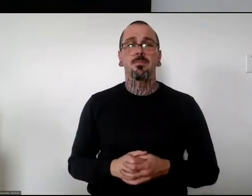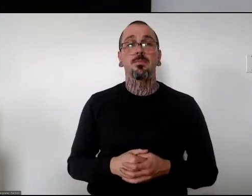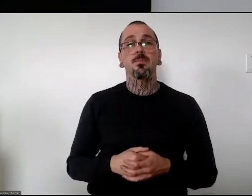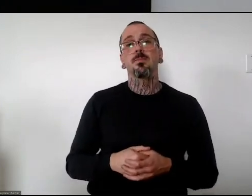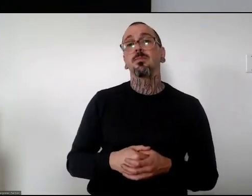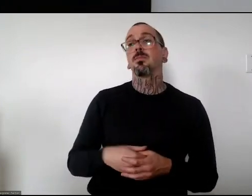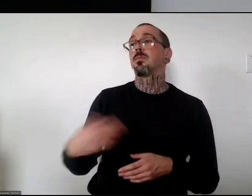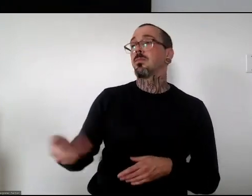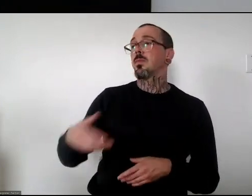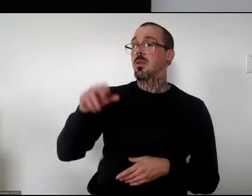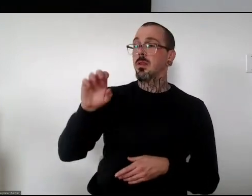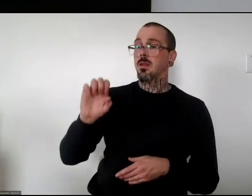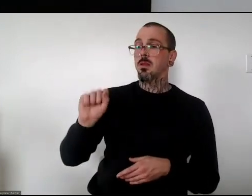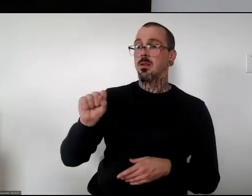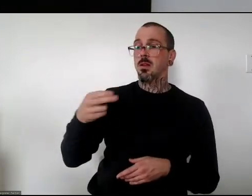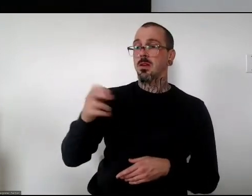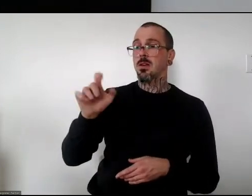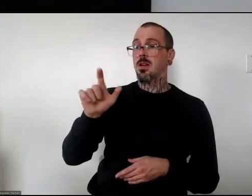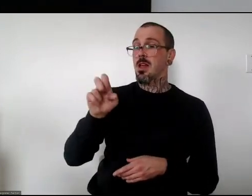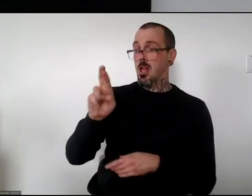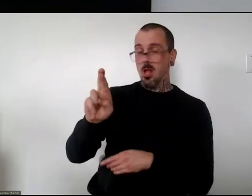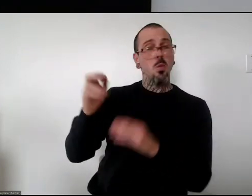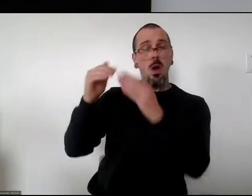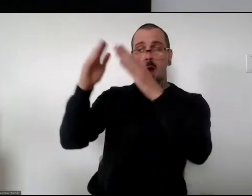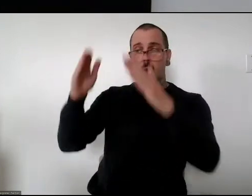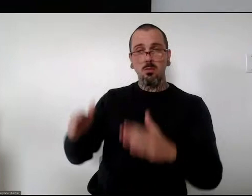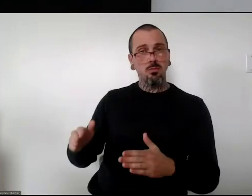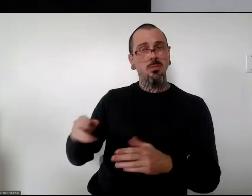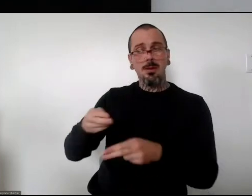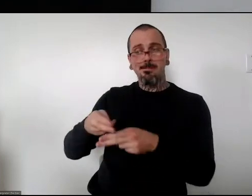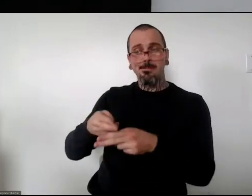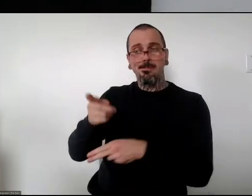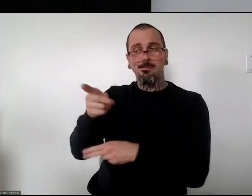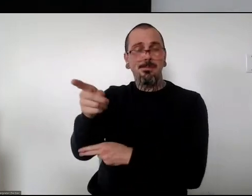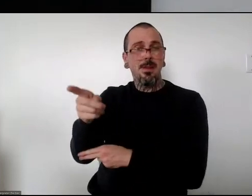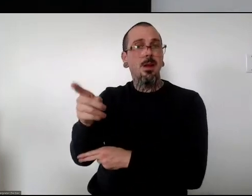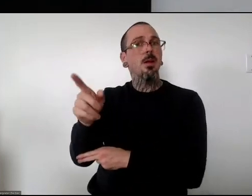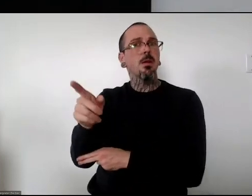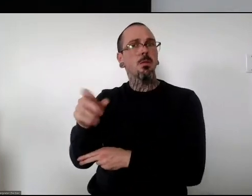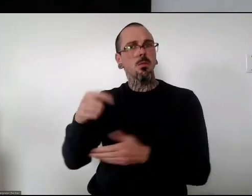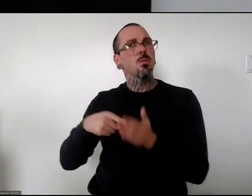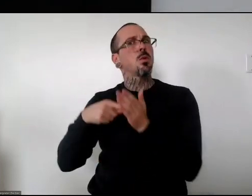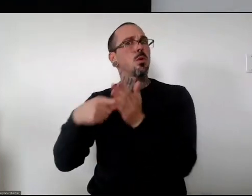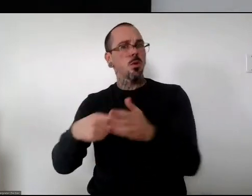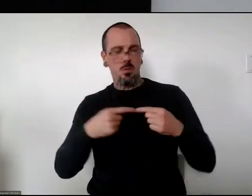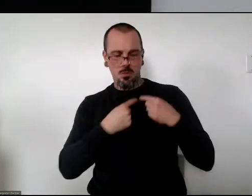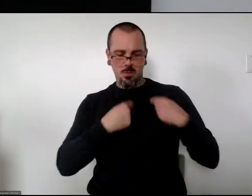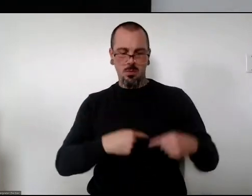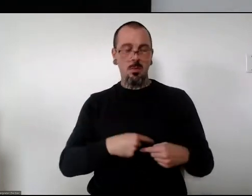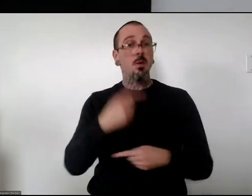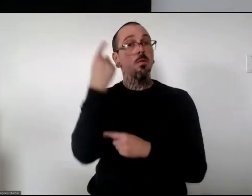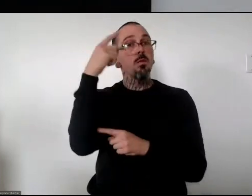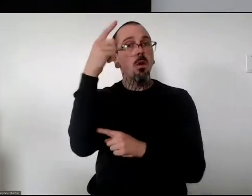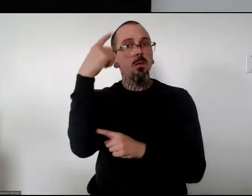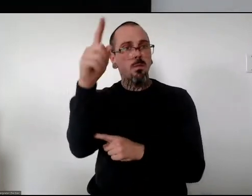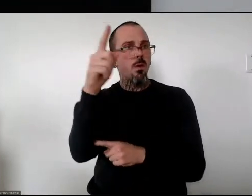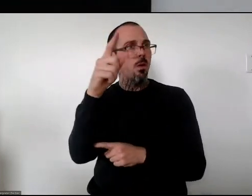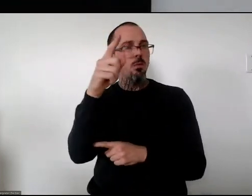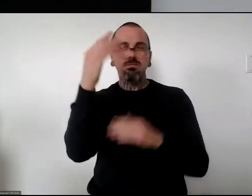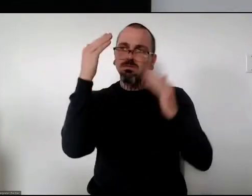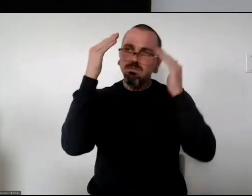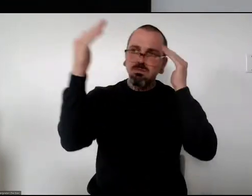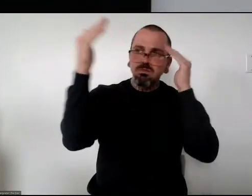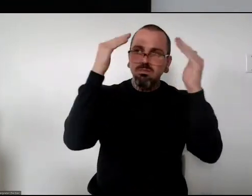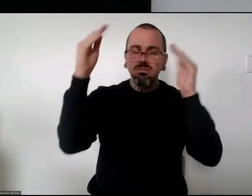awareness about crimes of domestic violence in their communities. Purple ribbons conveys a powerful